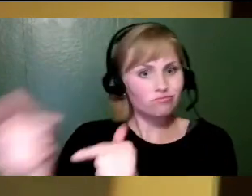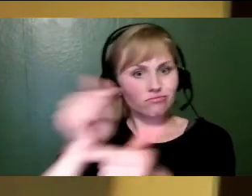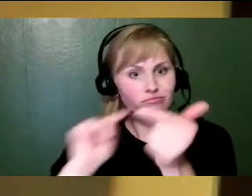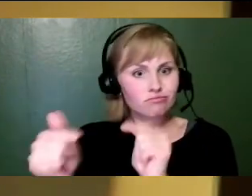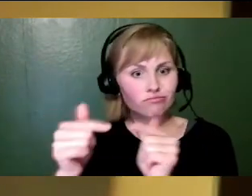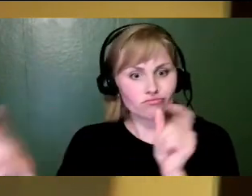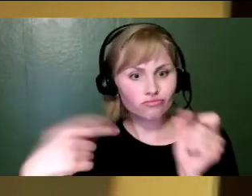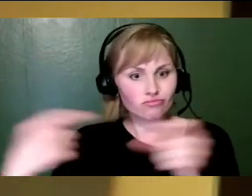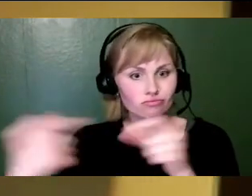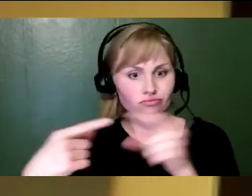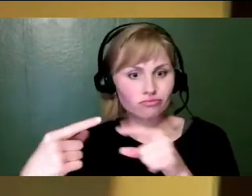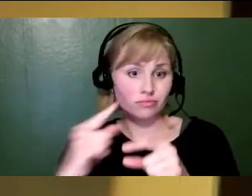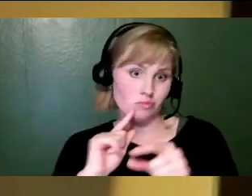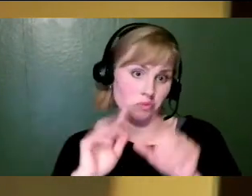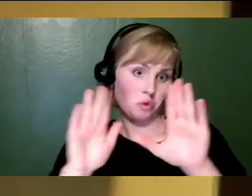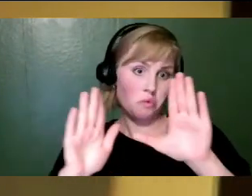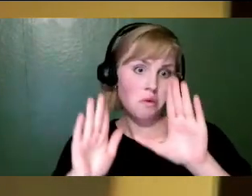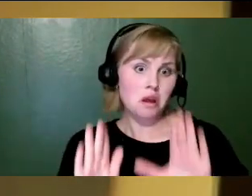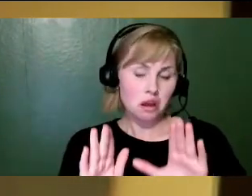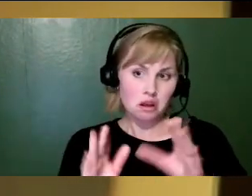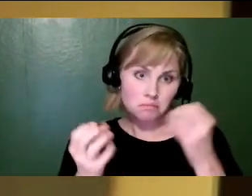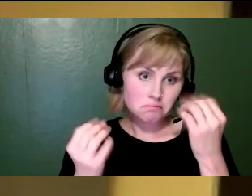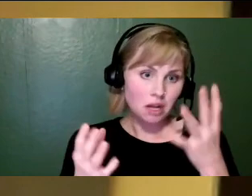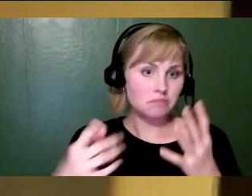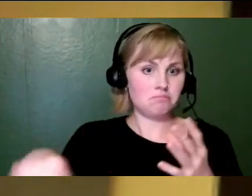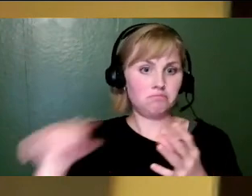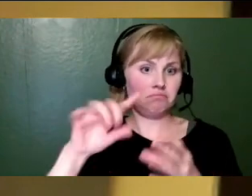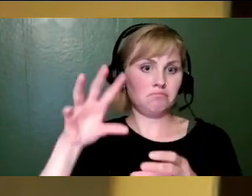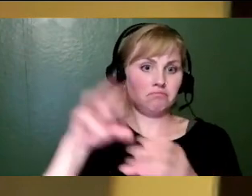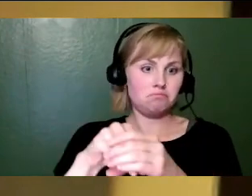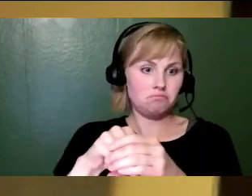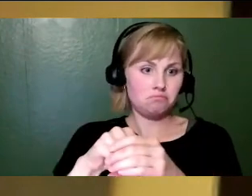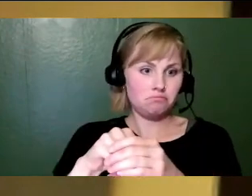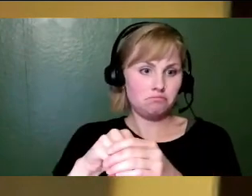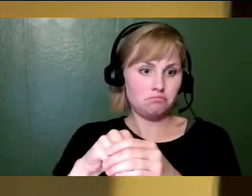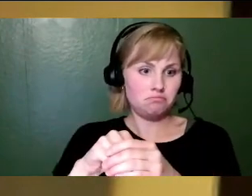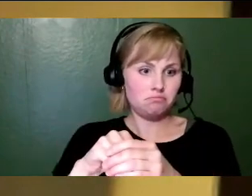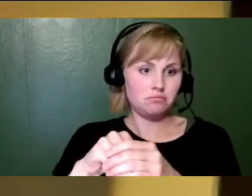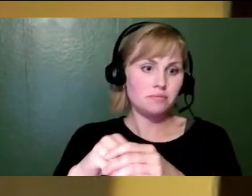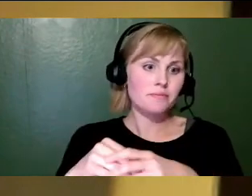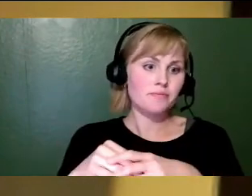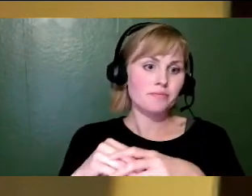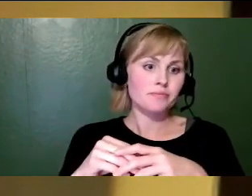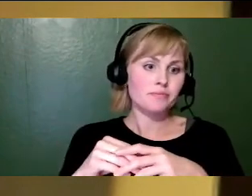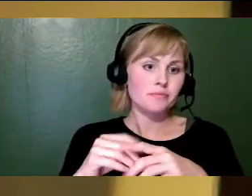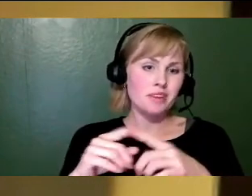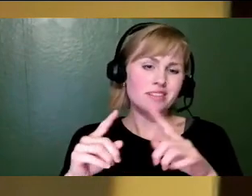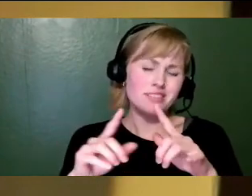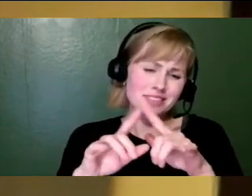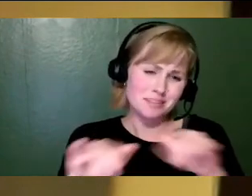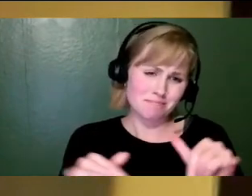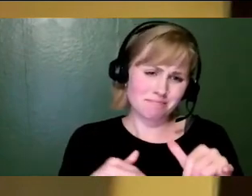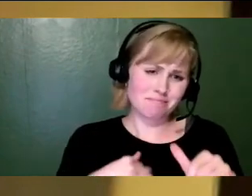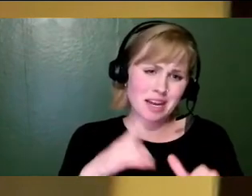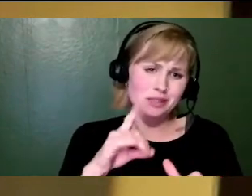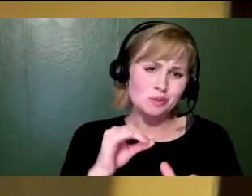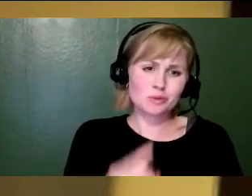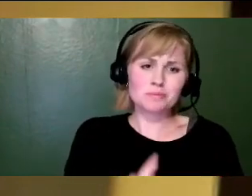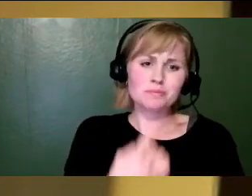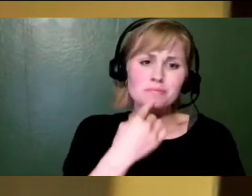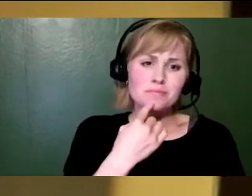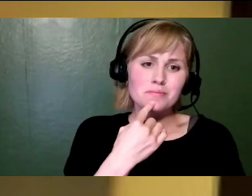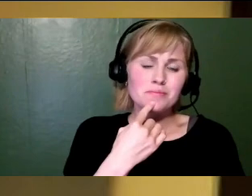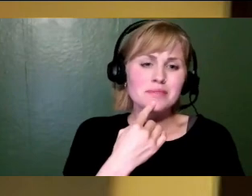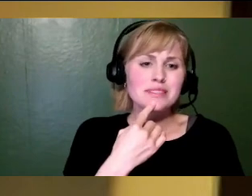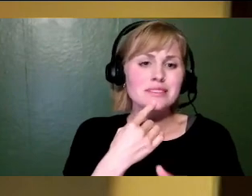to get everybody involved. But at the same time, I've got to say, I really miss the spontaneous chats with students